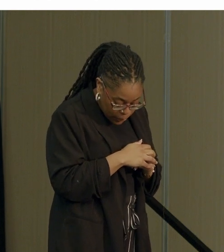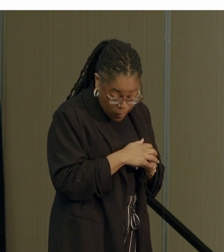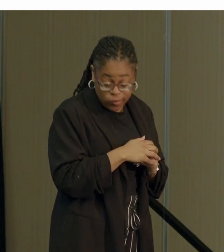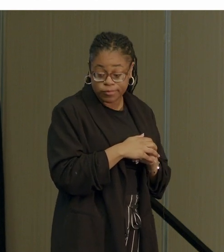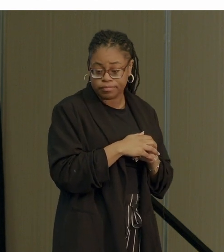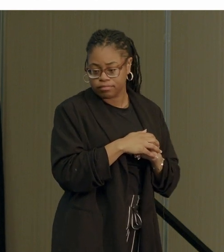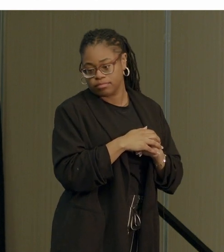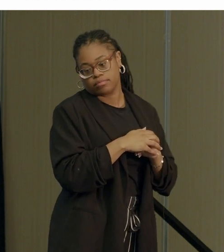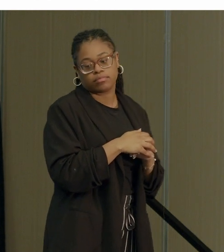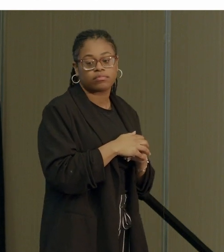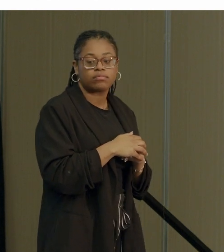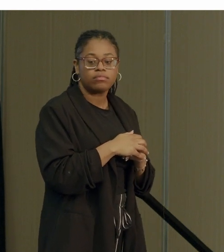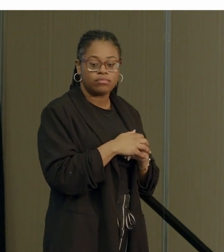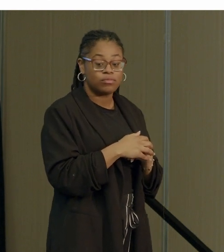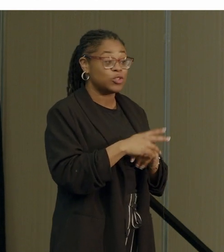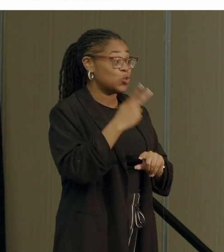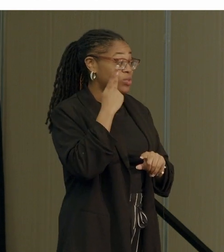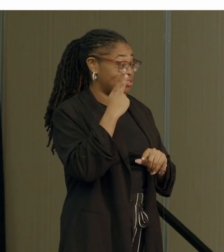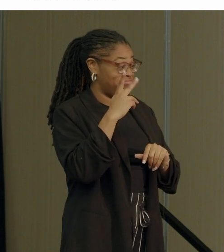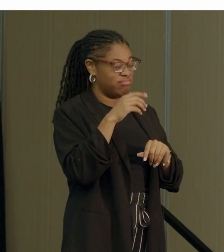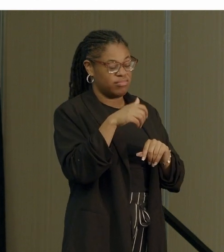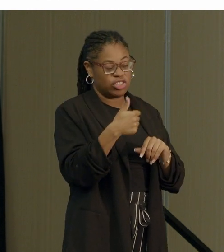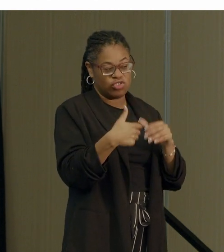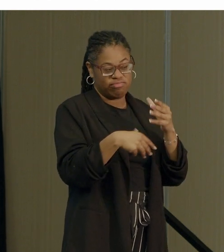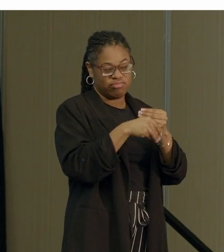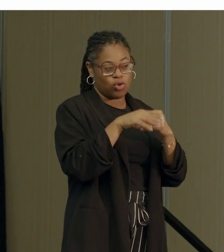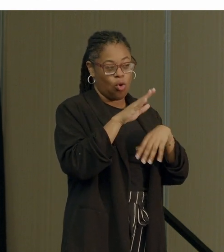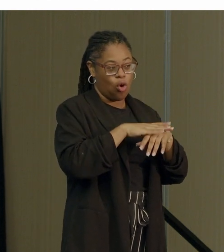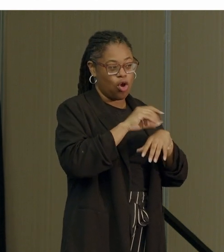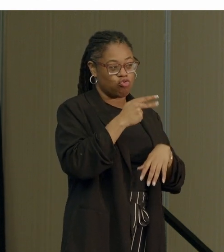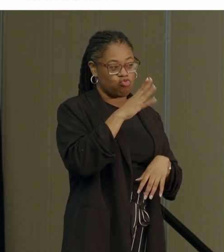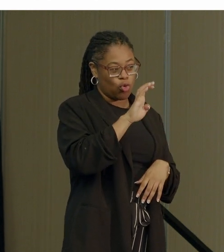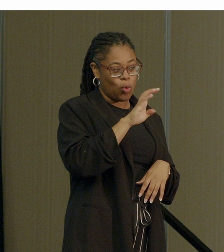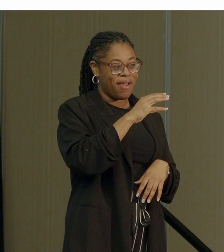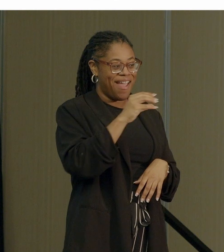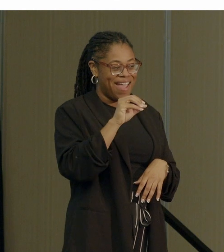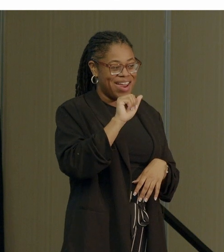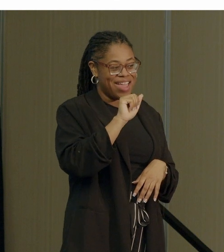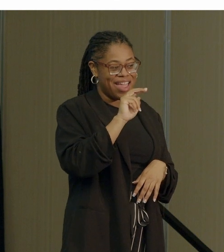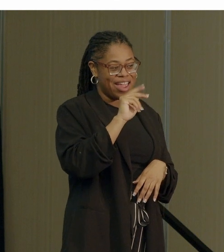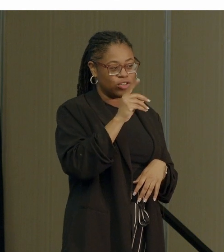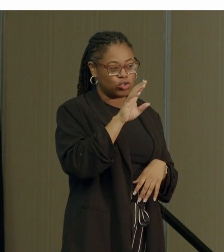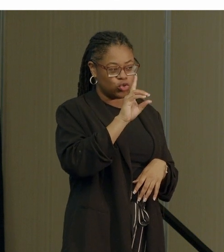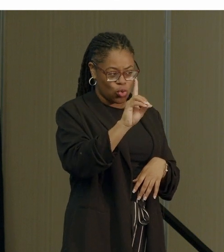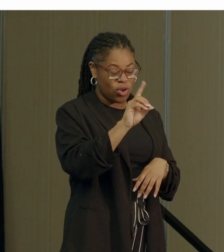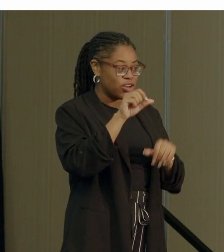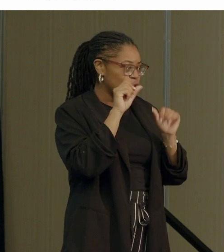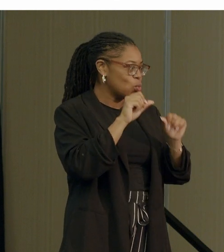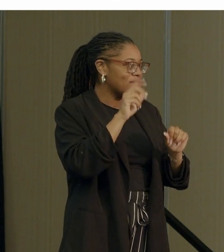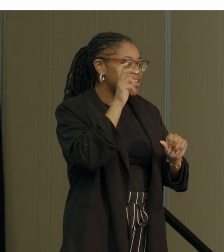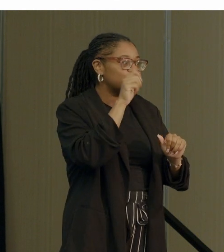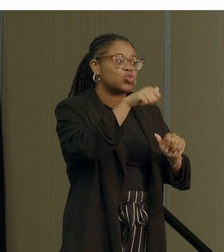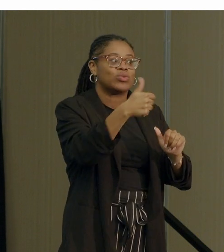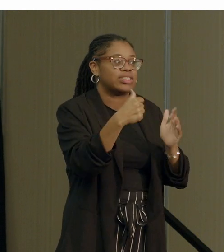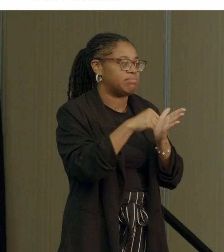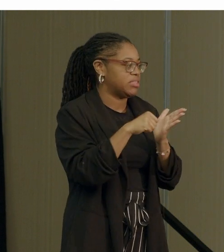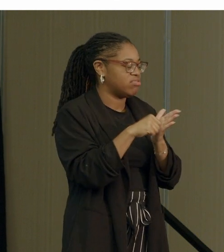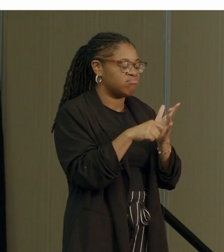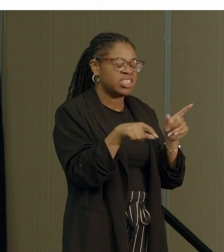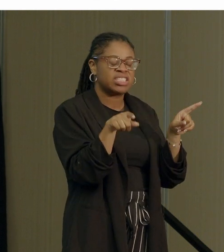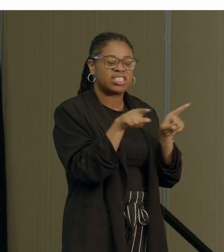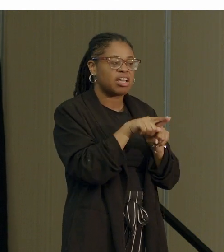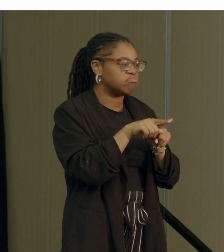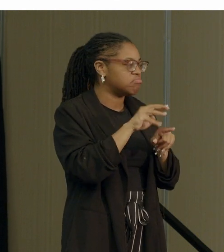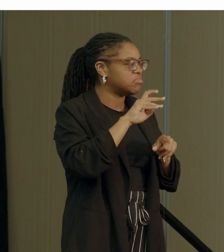We've also launched this feature on Chrome on Android. So you'll be able to listen to any page, the same media